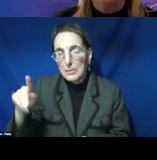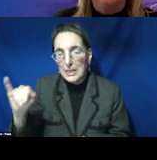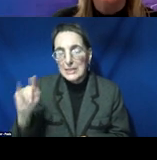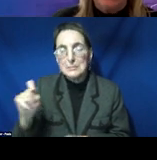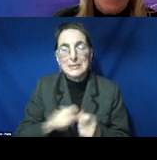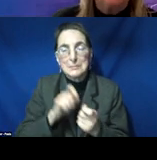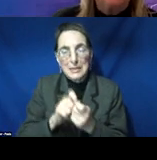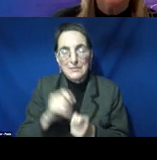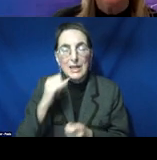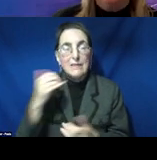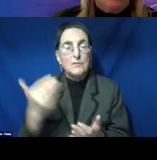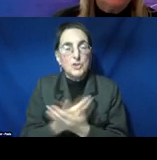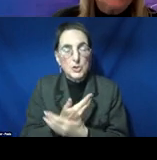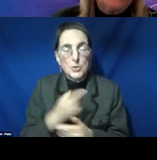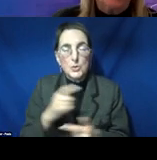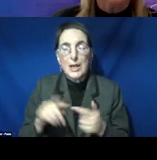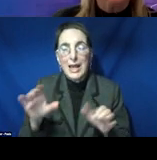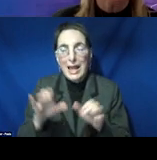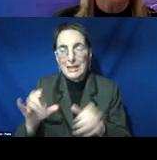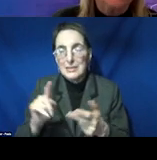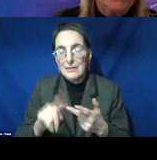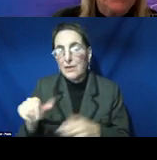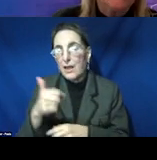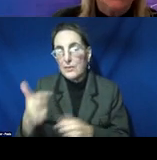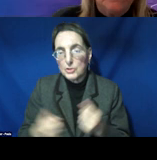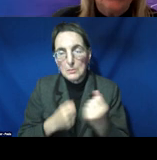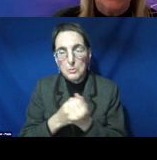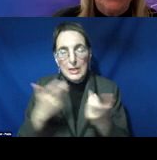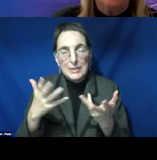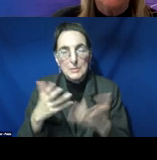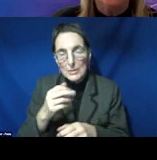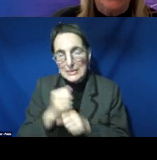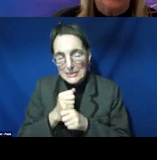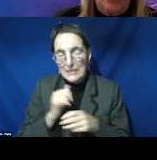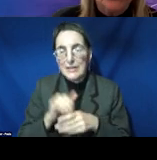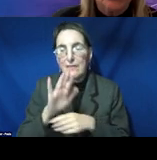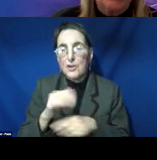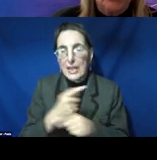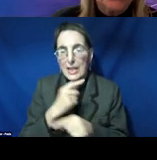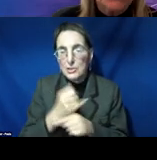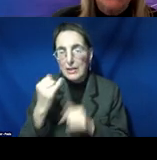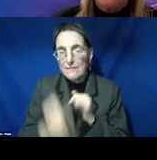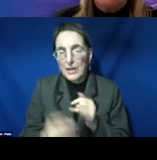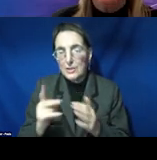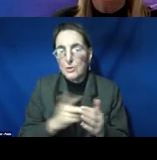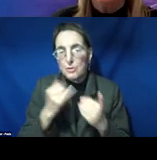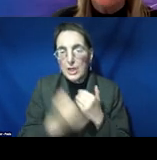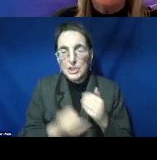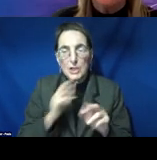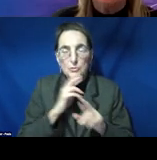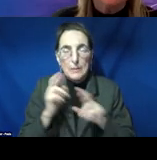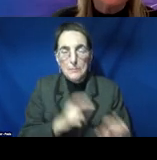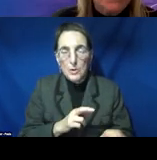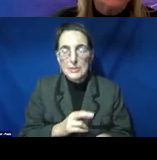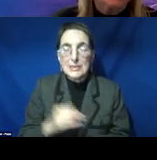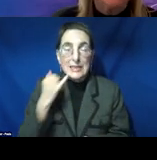whether new, active, other support has been received in their annual and final project reports, and if yes,